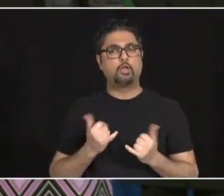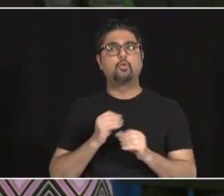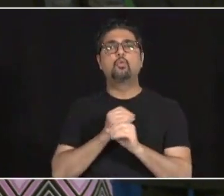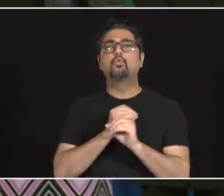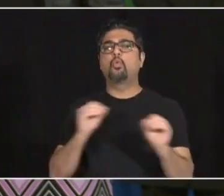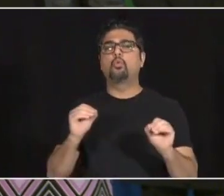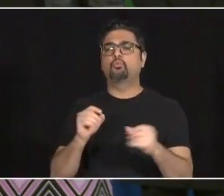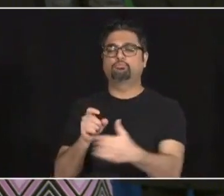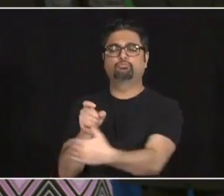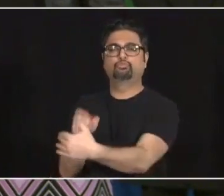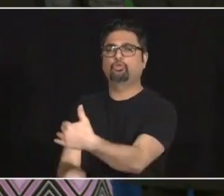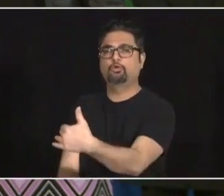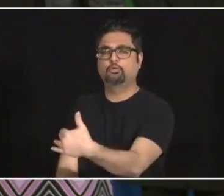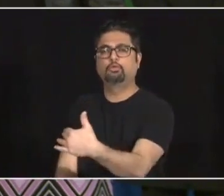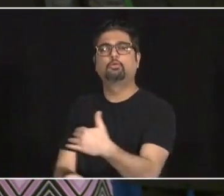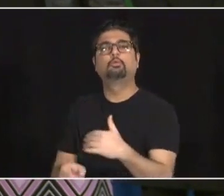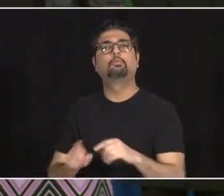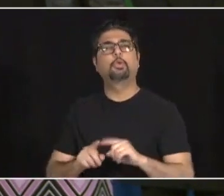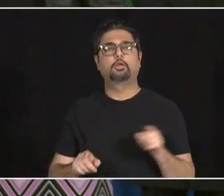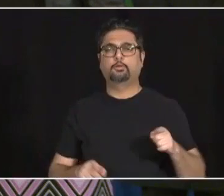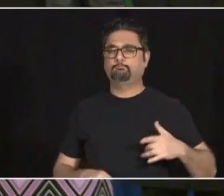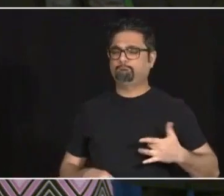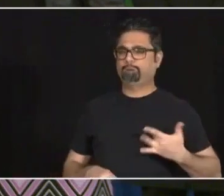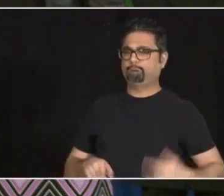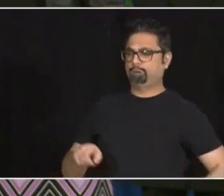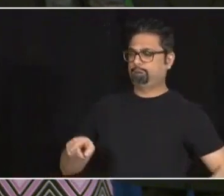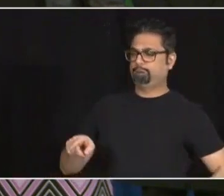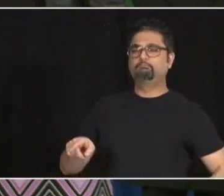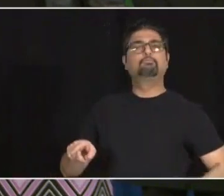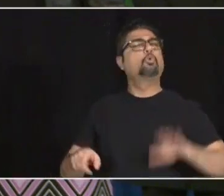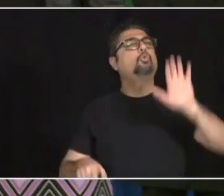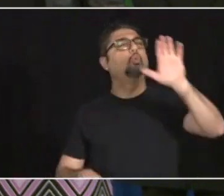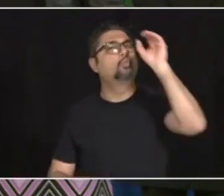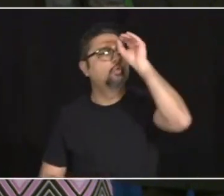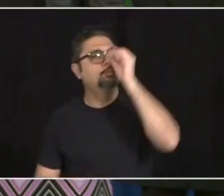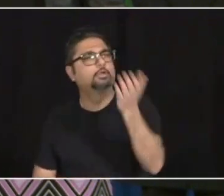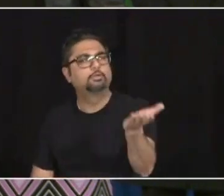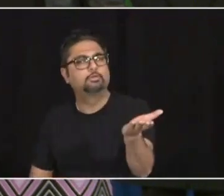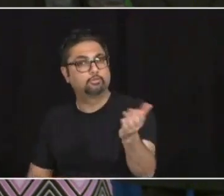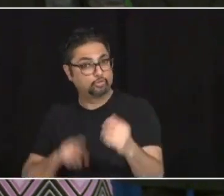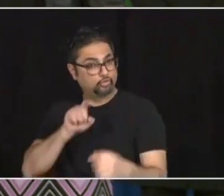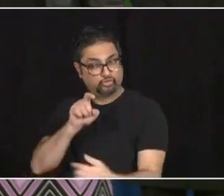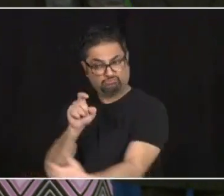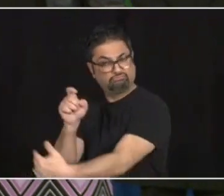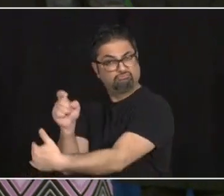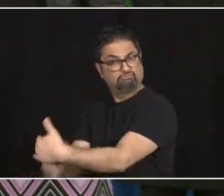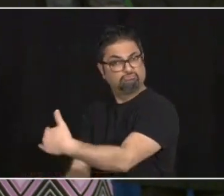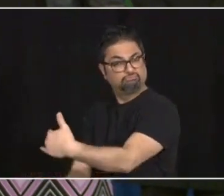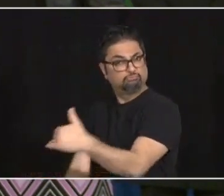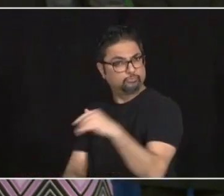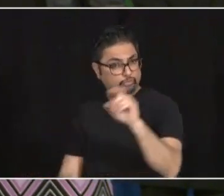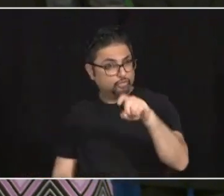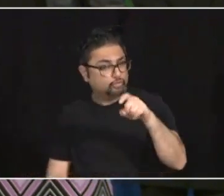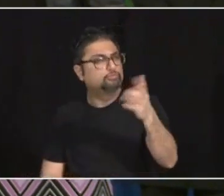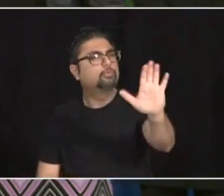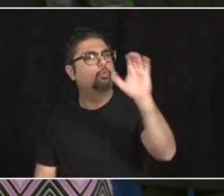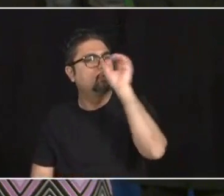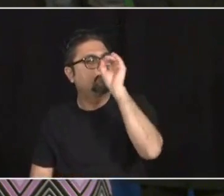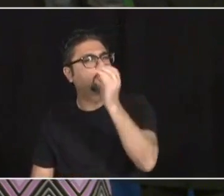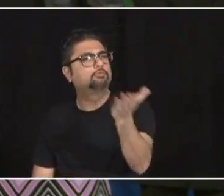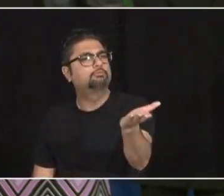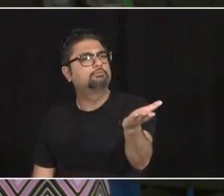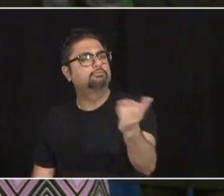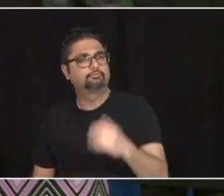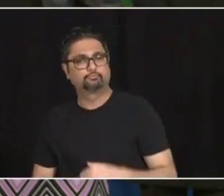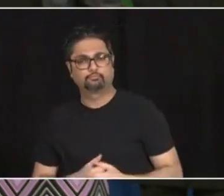reckless behavior at a time like this? And do you think that there could be a criminal side to it? Well, it's terrible what happened. First